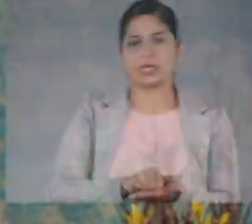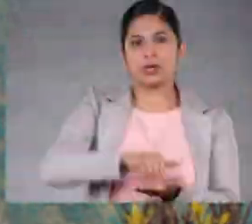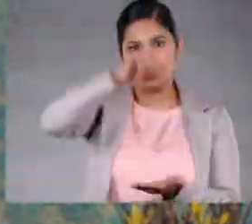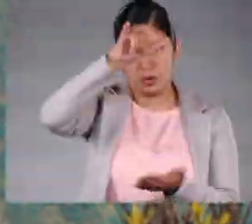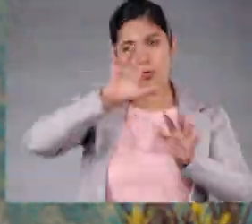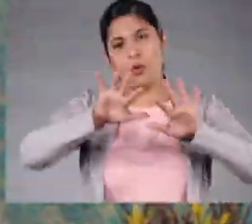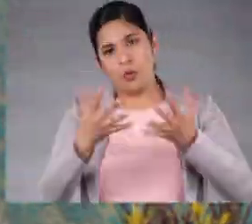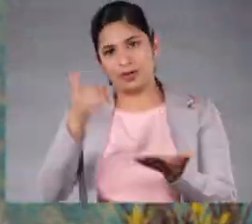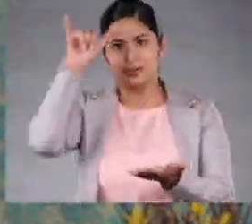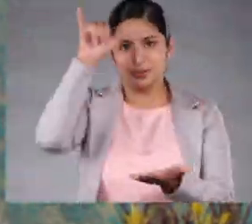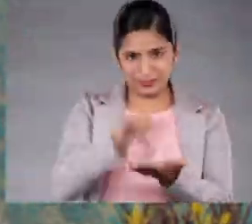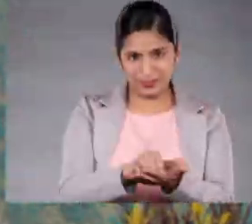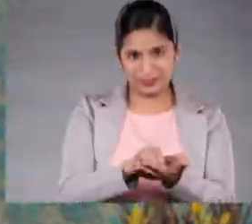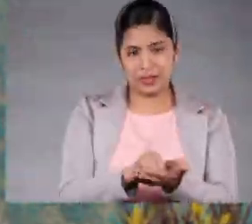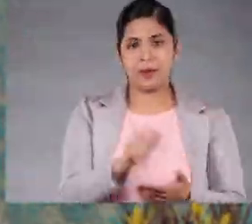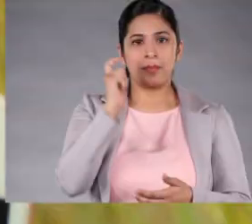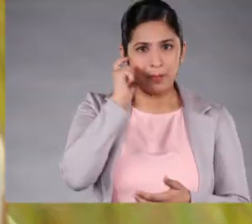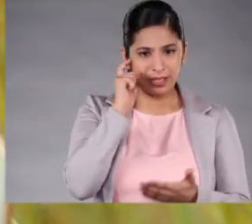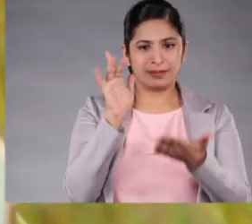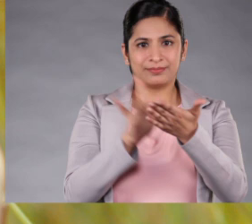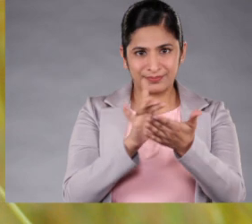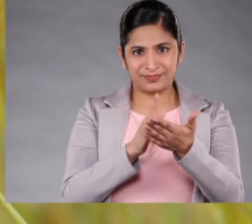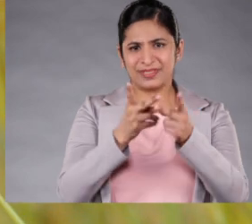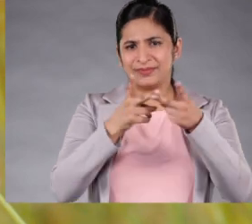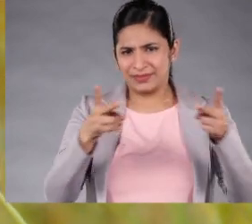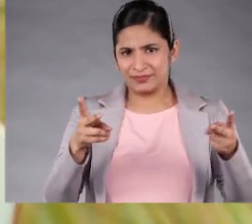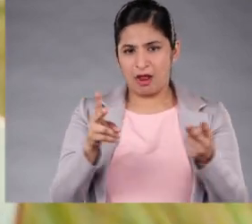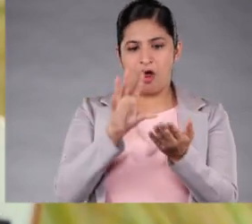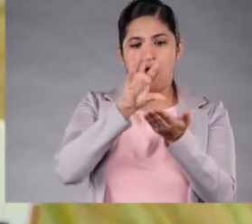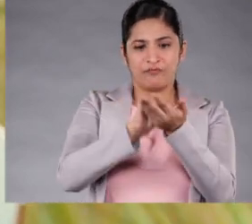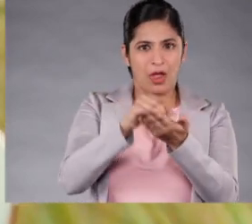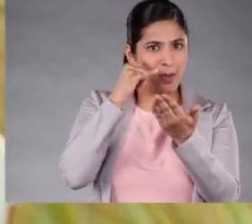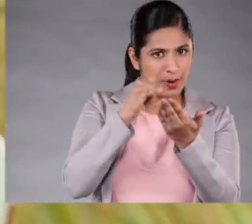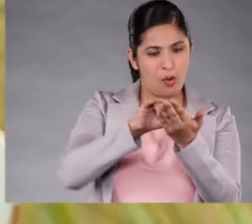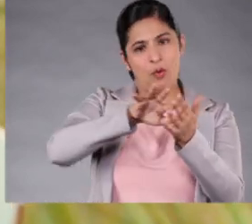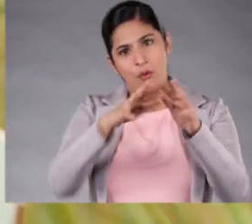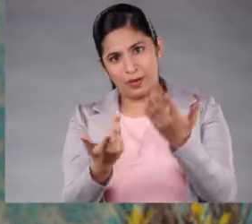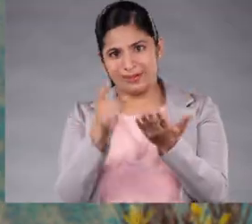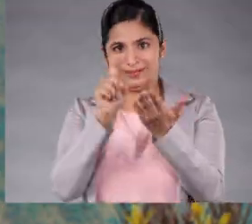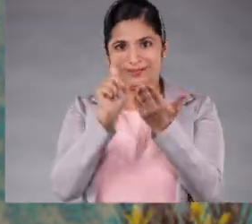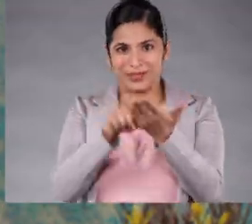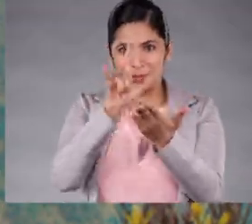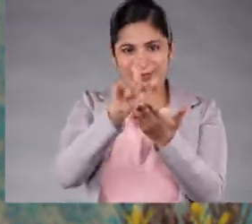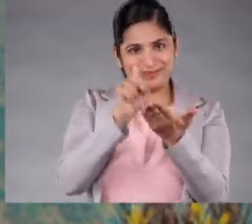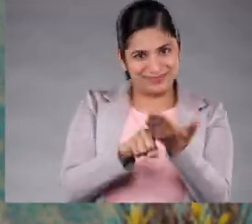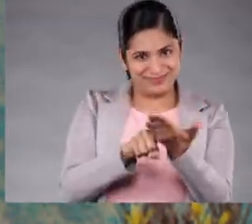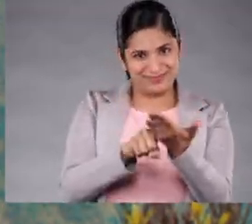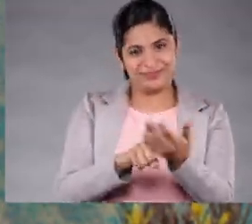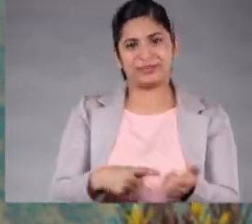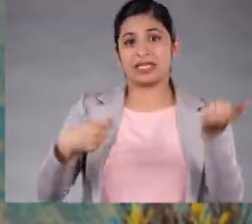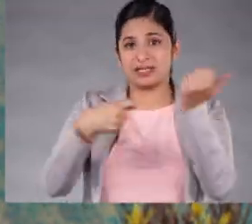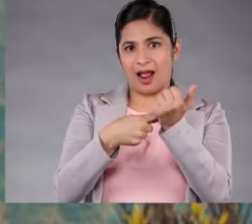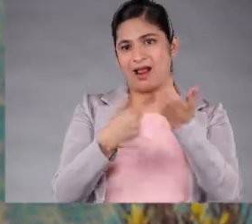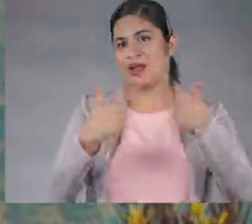Electronic devices such as mobile phones and tablets must be switched off or set to airplane mode during taxi, takeoff and landing. Even charging your